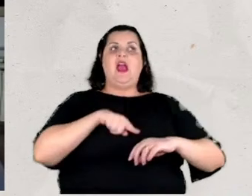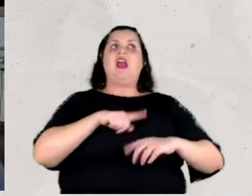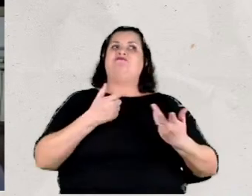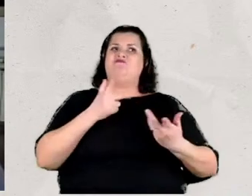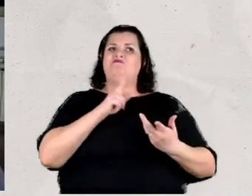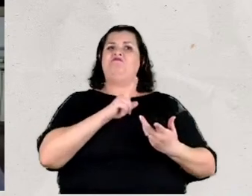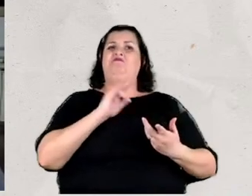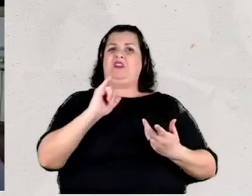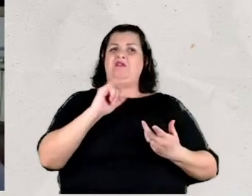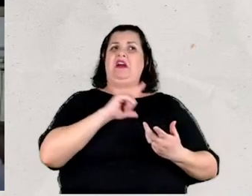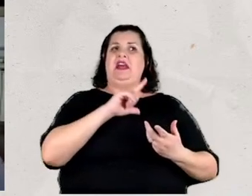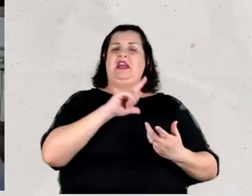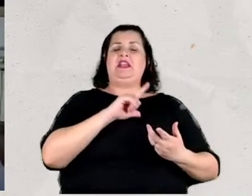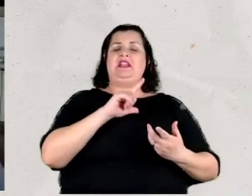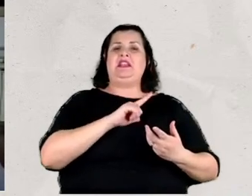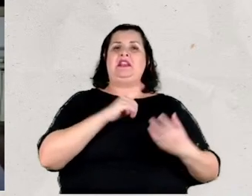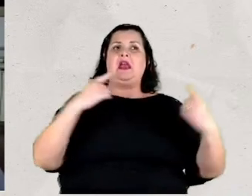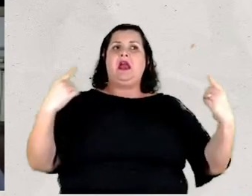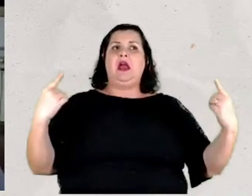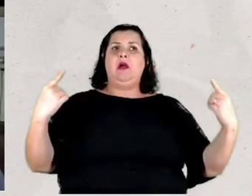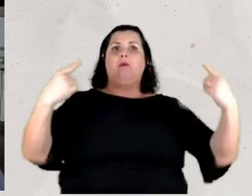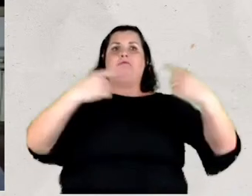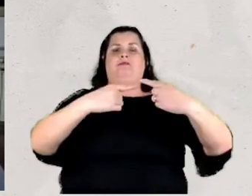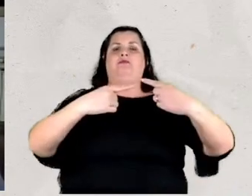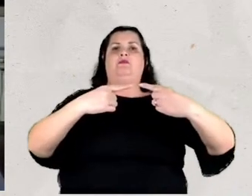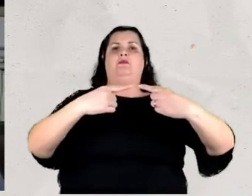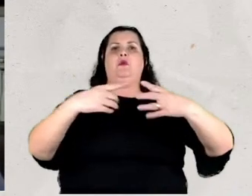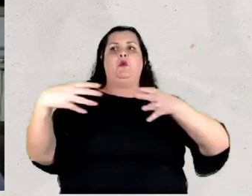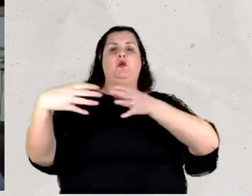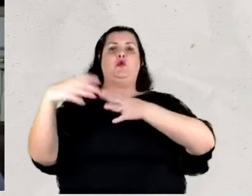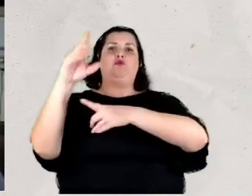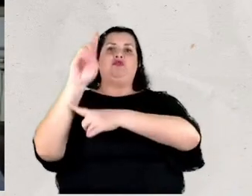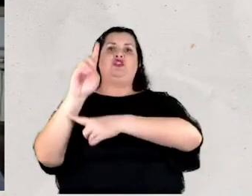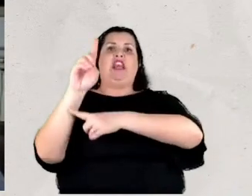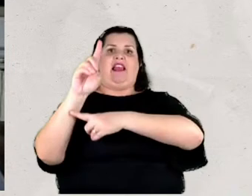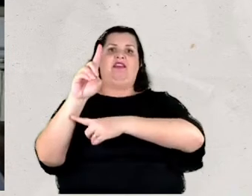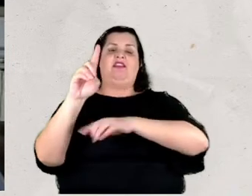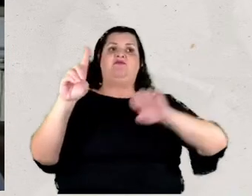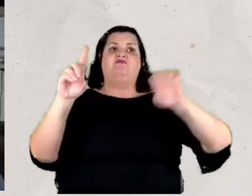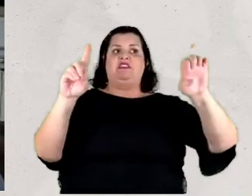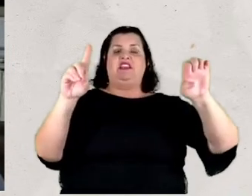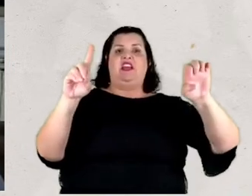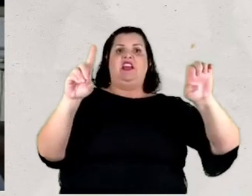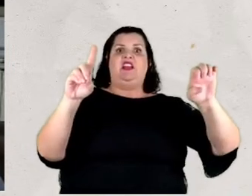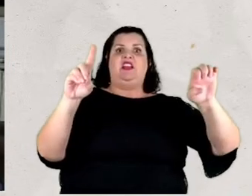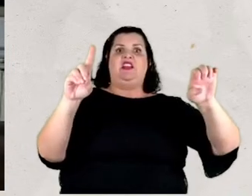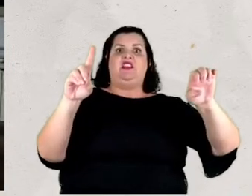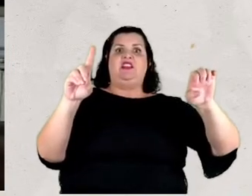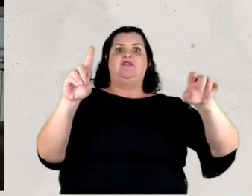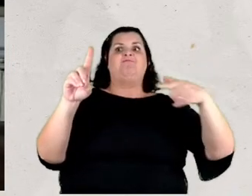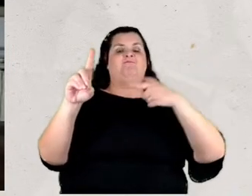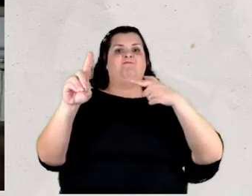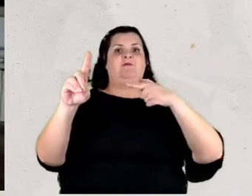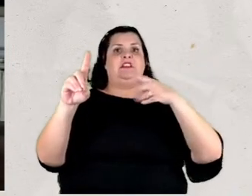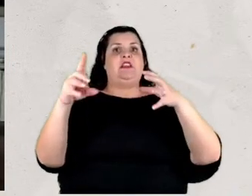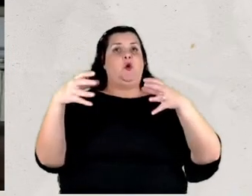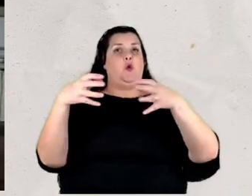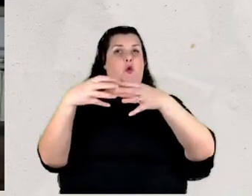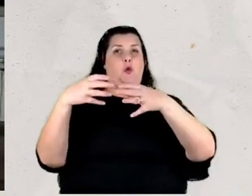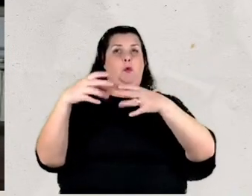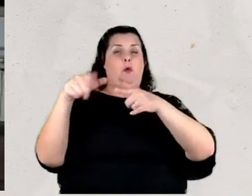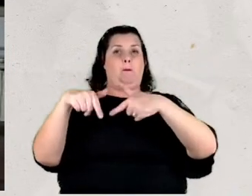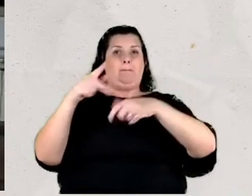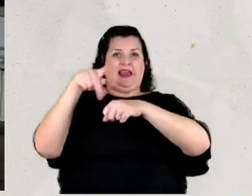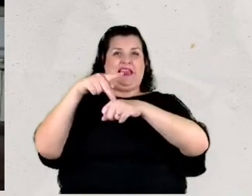is right-wing. Israel today is a majority right-wing, and there's no way to avoid that. But if you look at